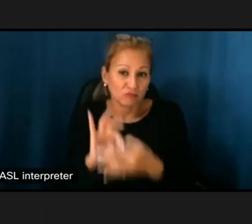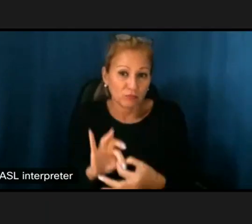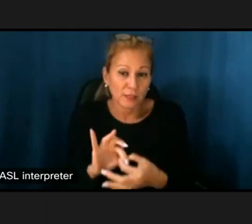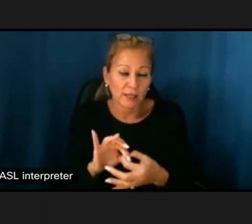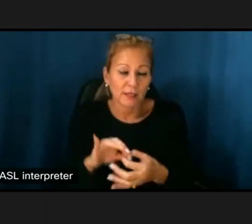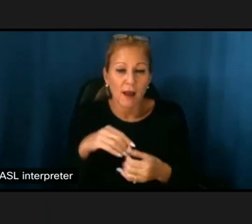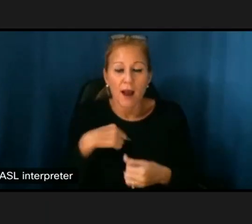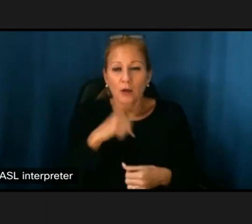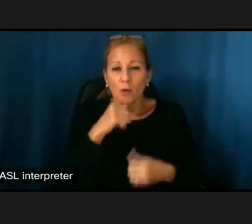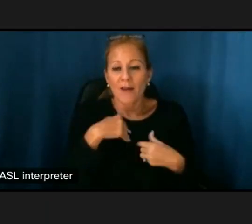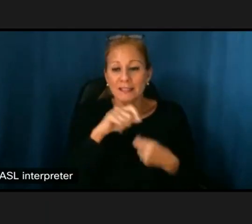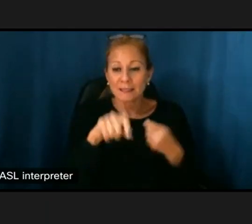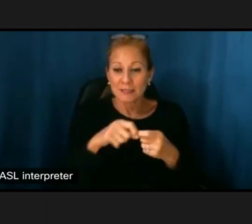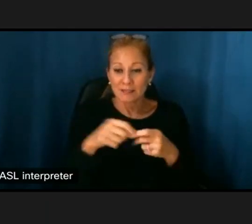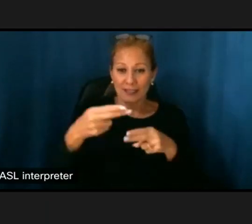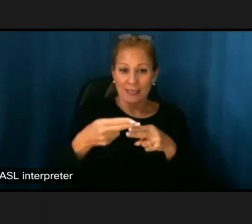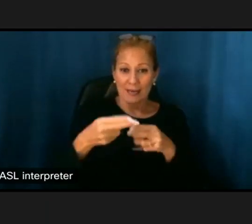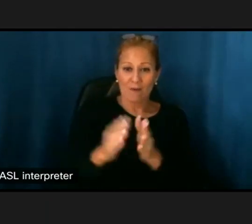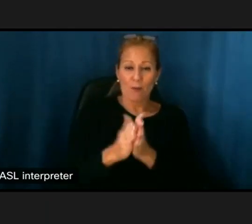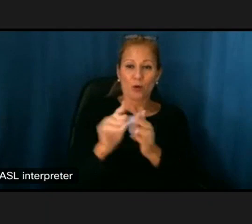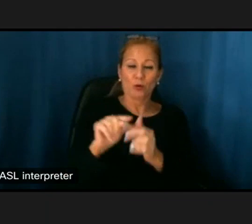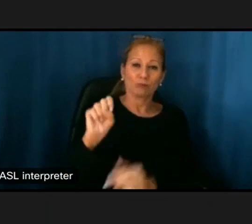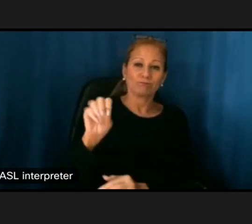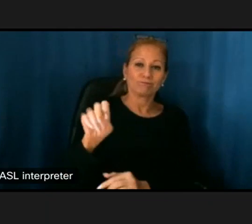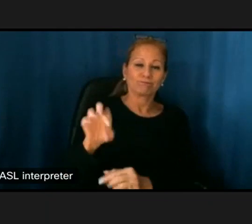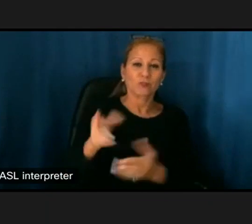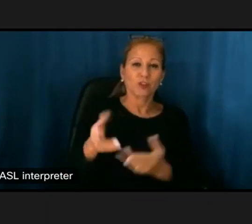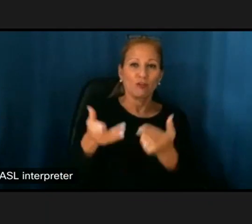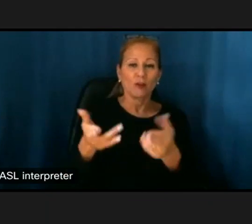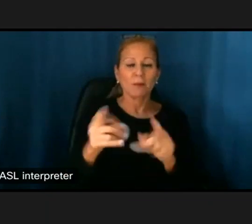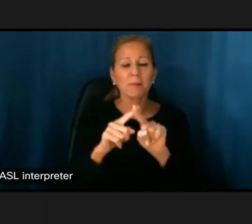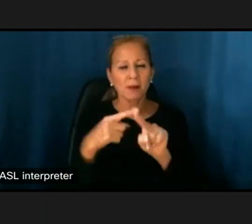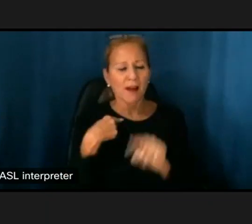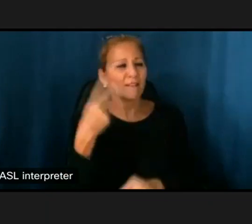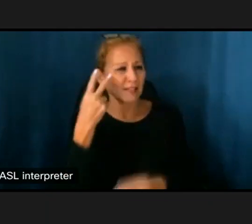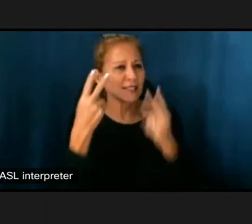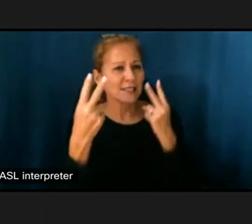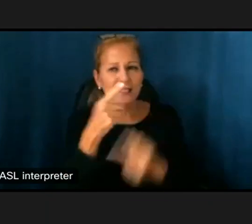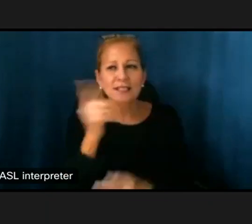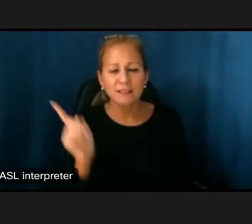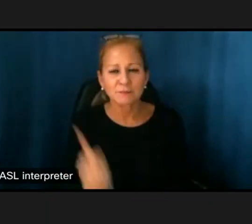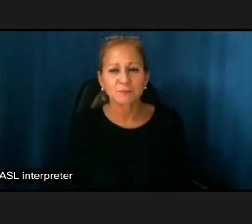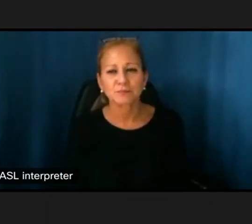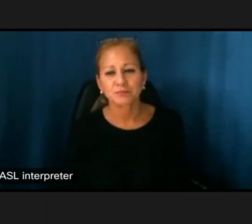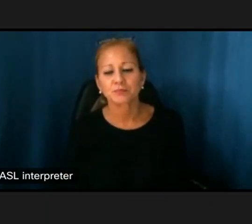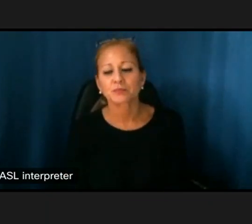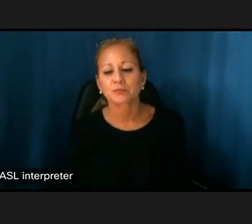don't have any specific book to recommend, but I have seen them talked about.